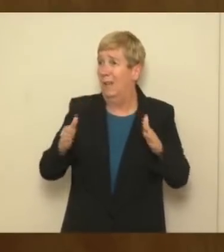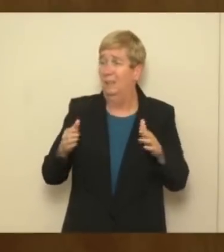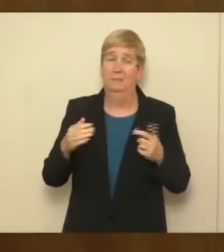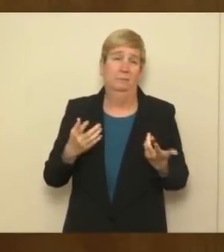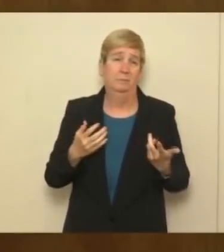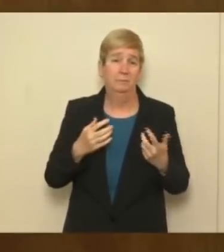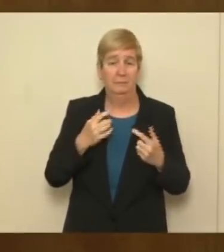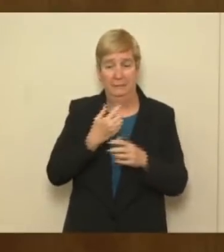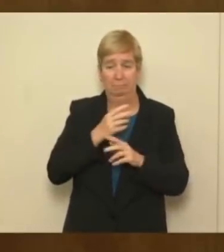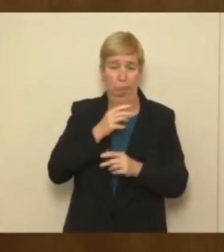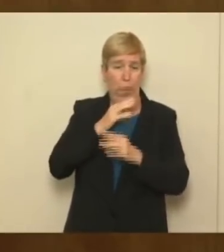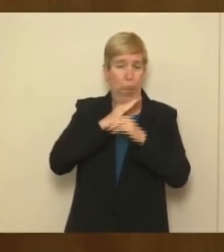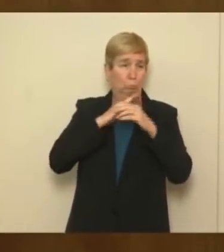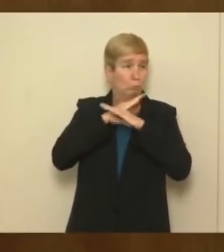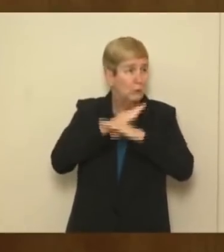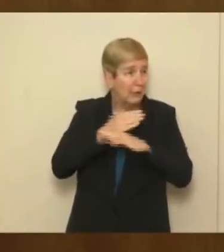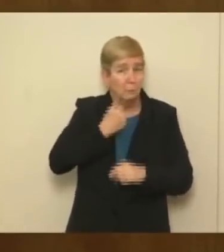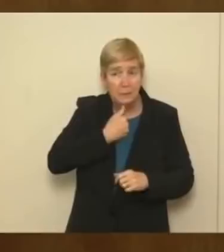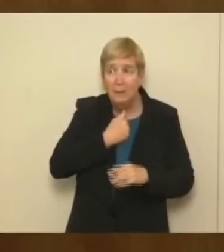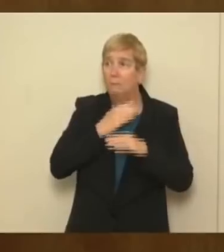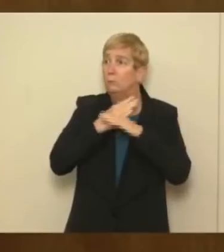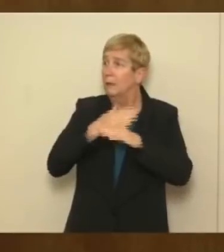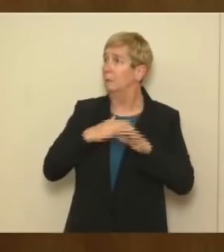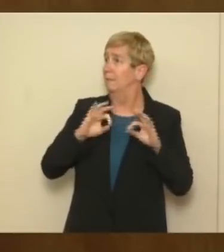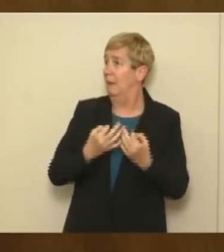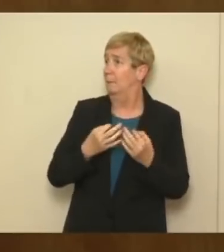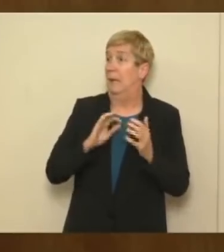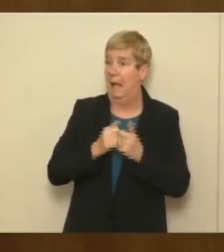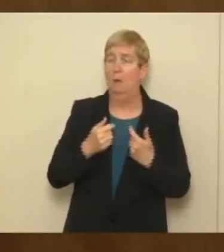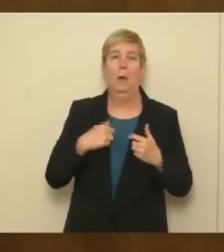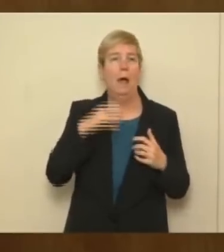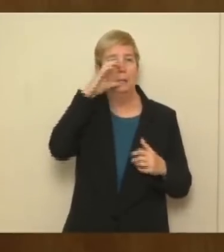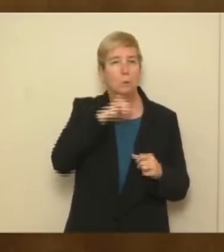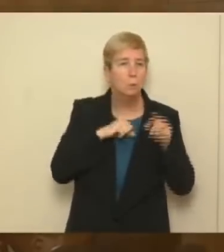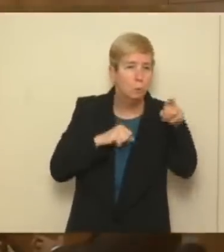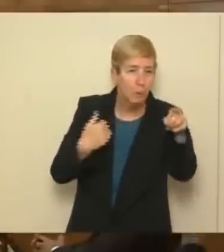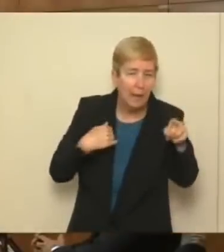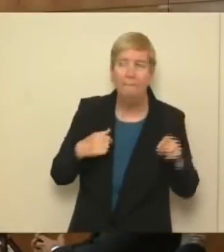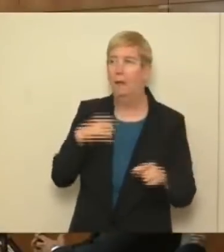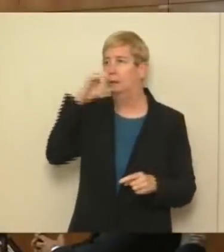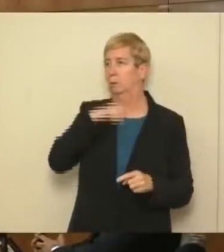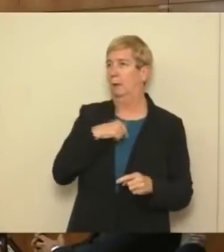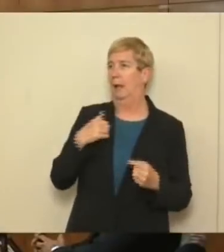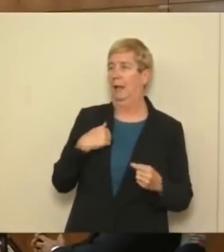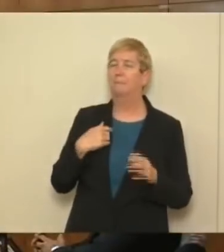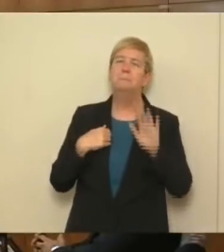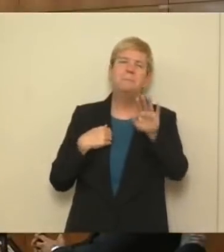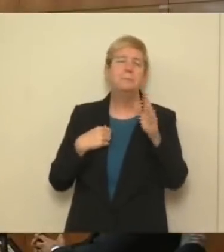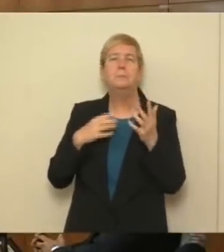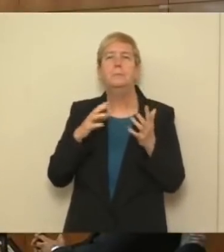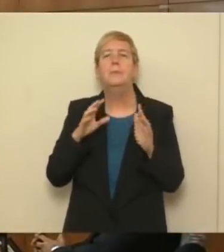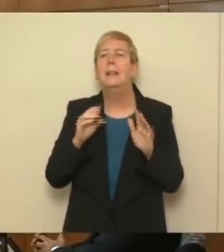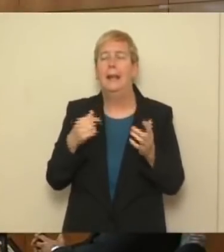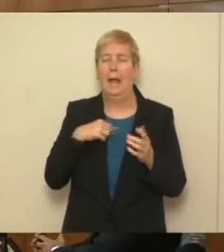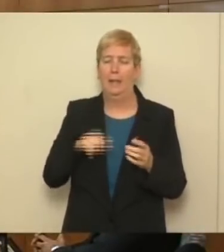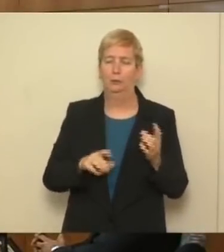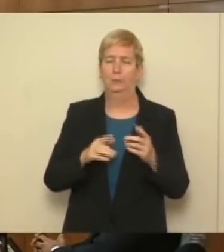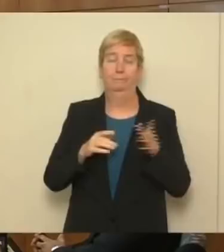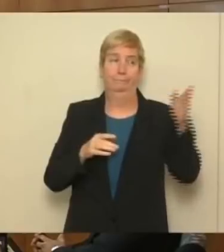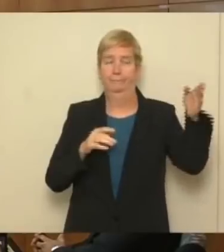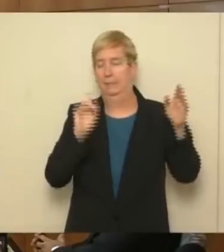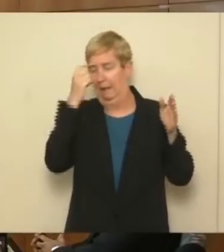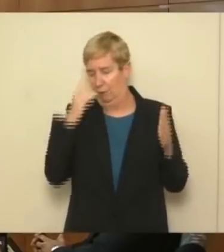safe, keeping your families safe, keeping your fellow New Mexicans safe. And we should probably end with this. And again, we don't want New Mexicans,